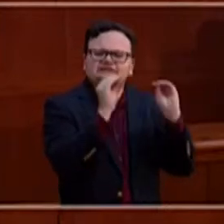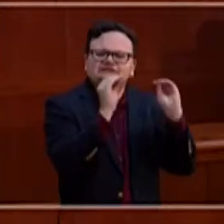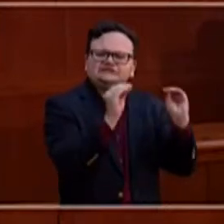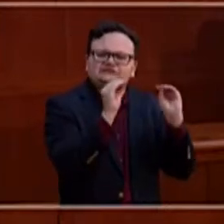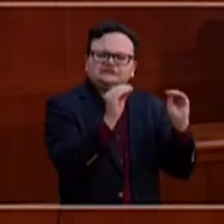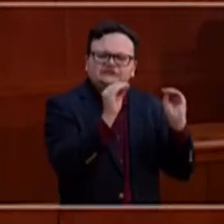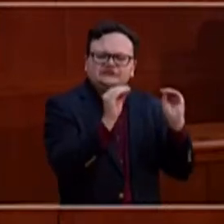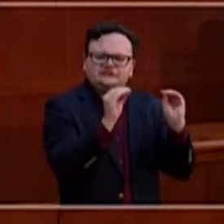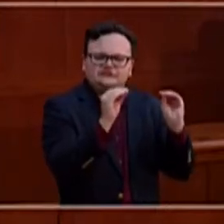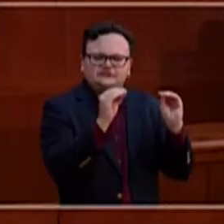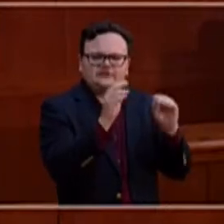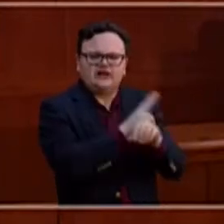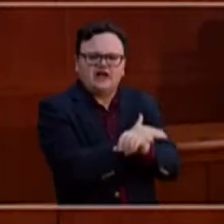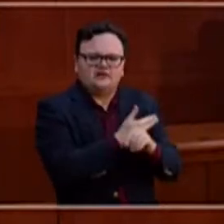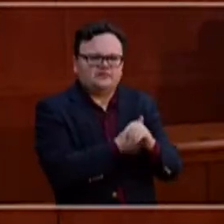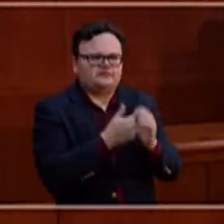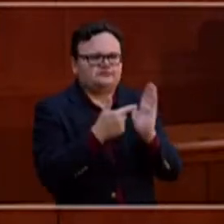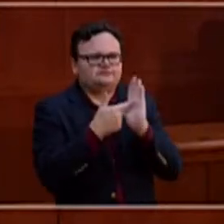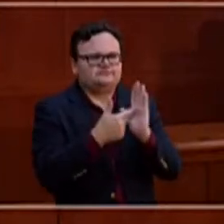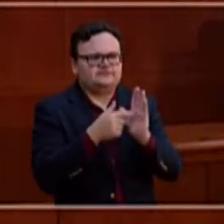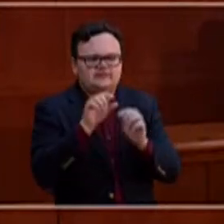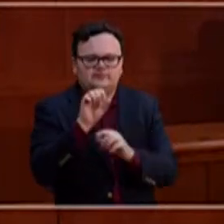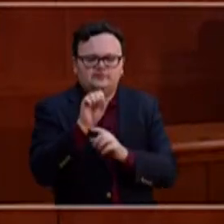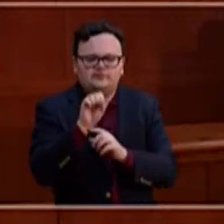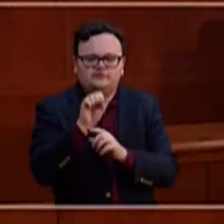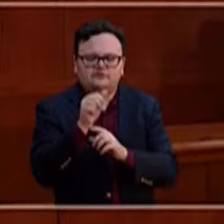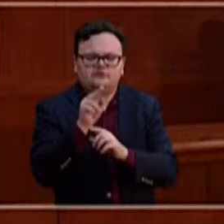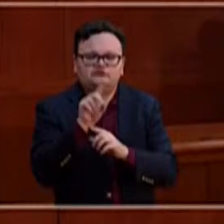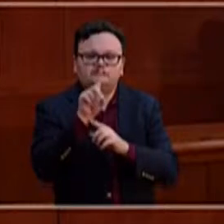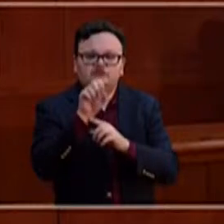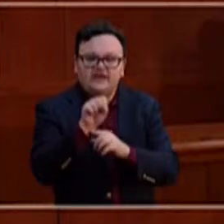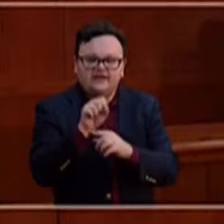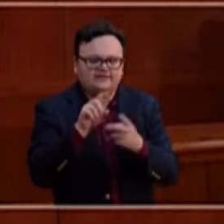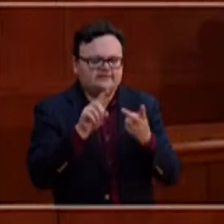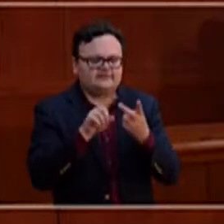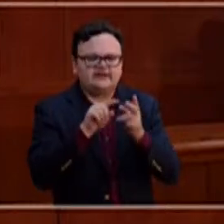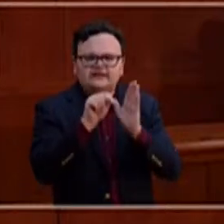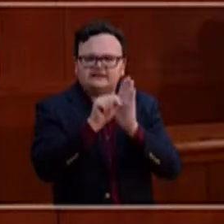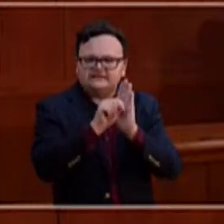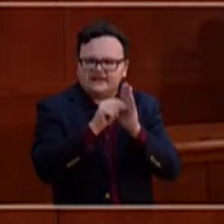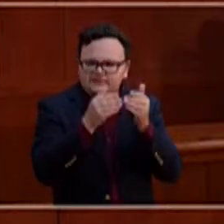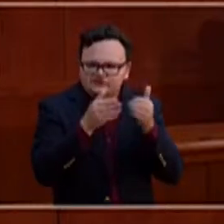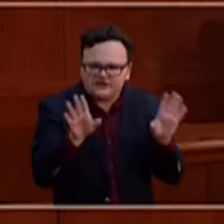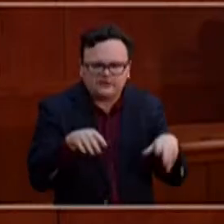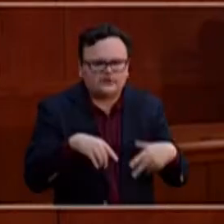hospitals, such as Shands, UFL Shands, Tampa General, Jackson Memorial, your